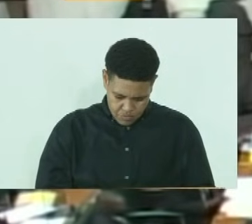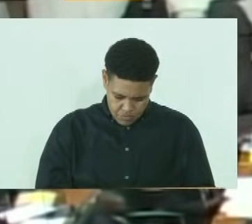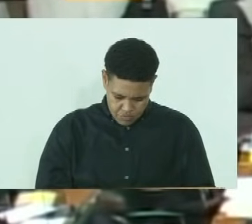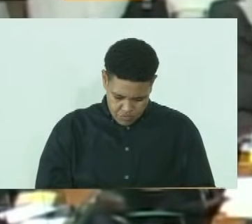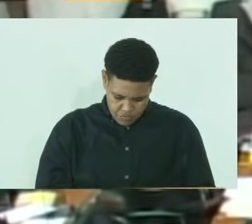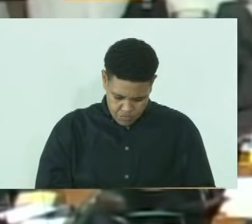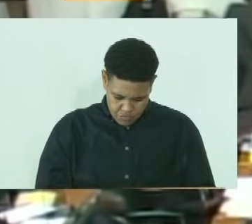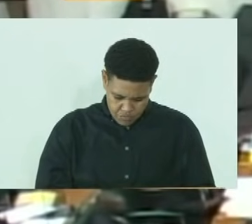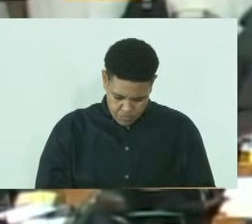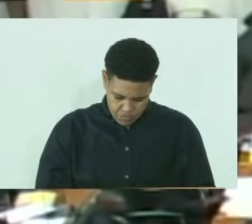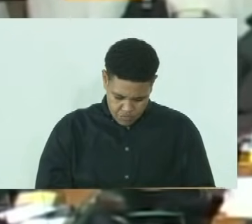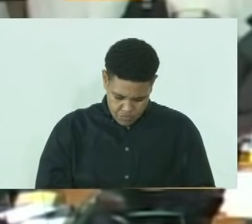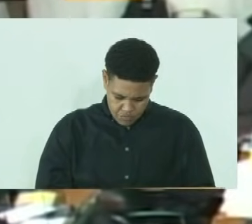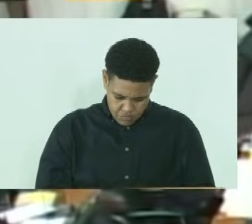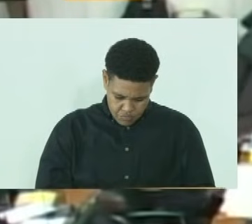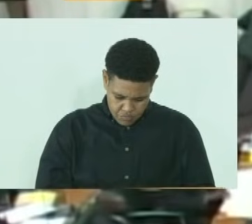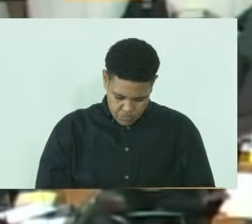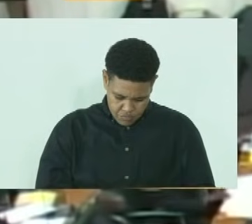Sorry.